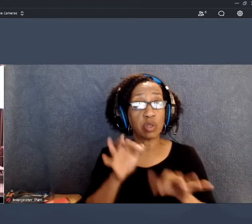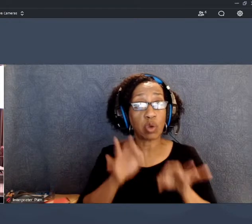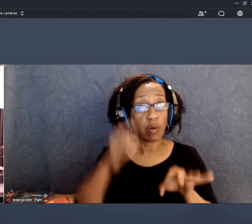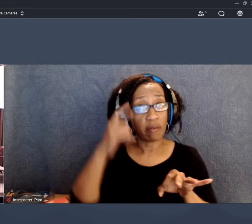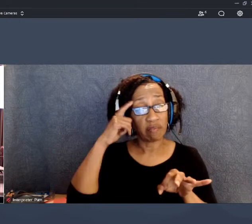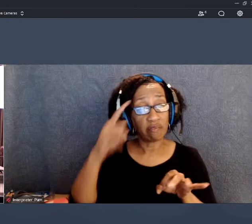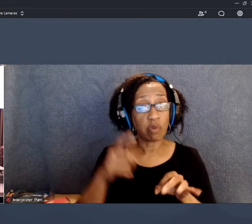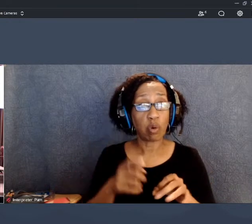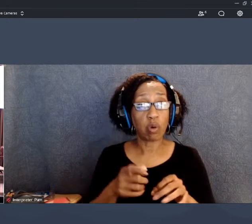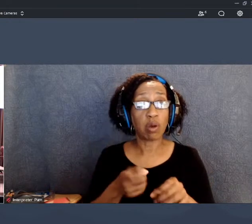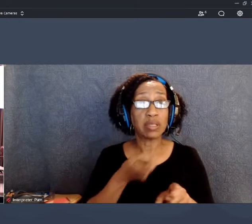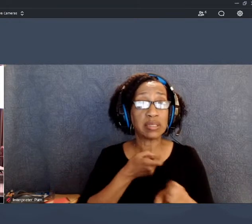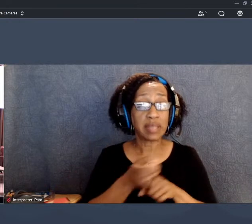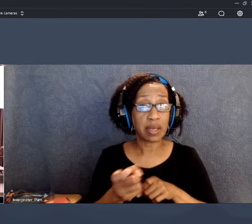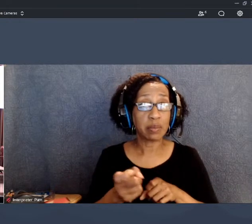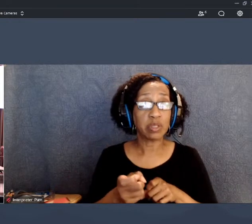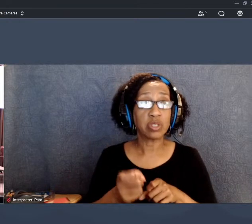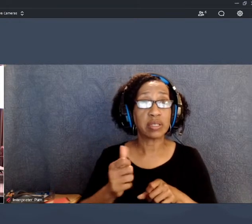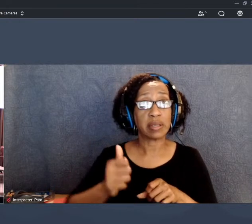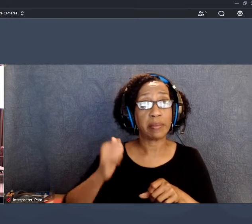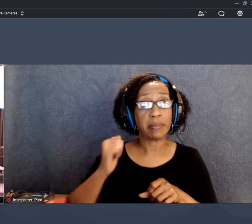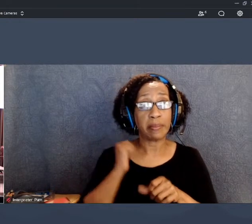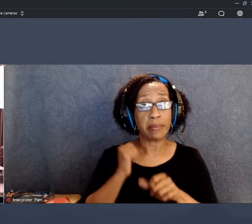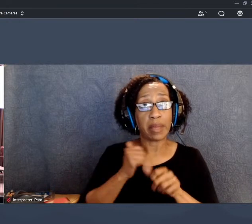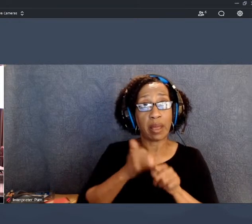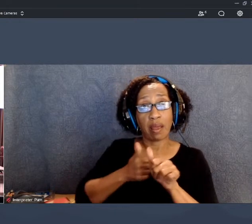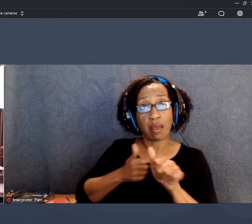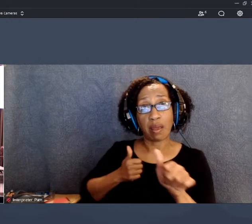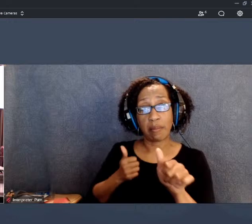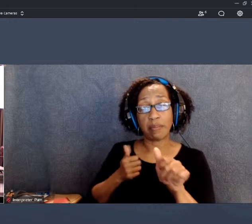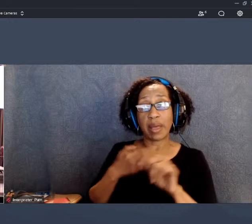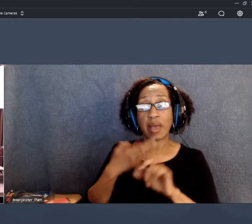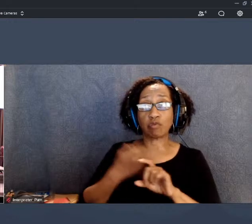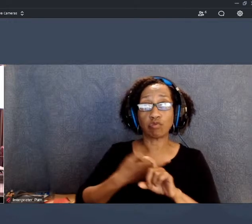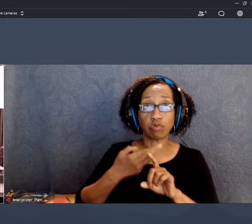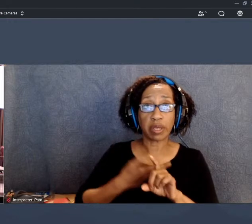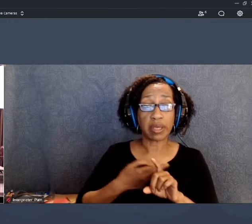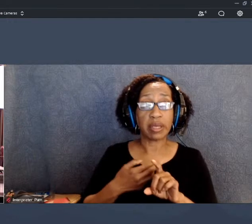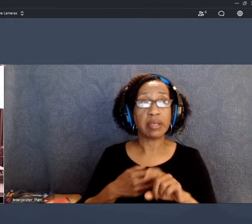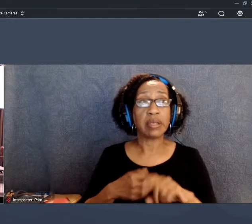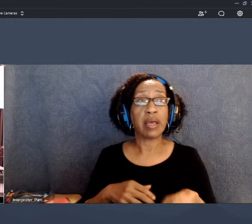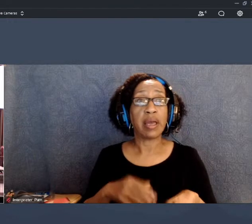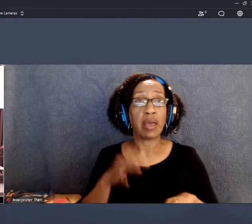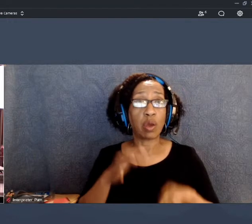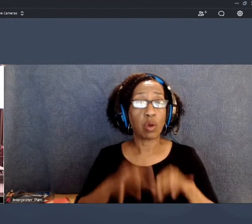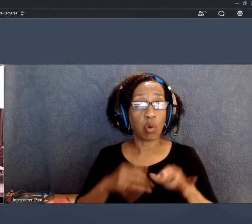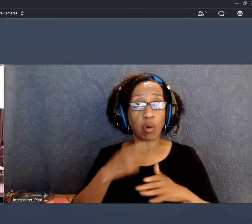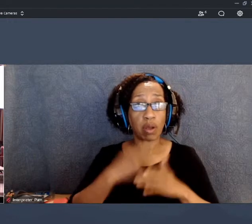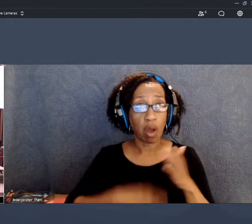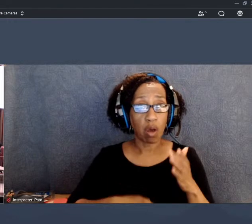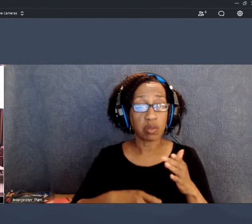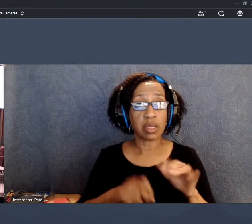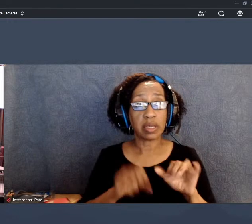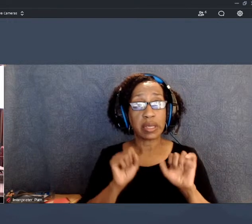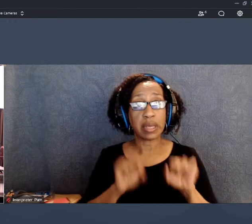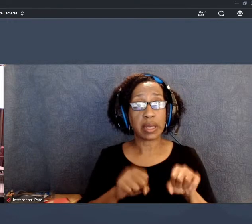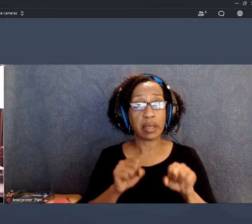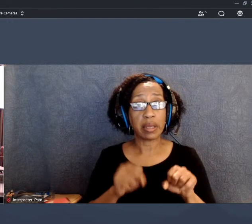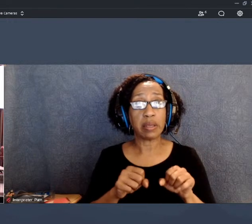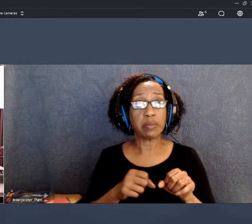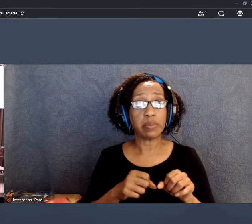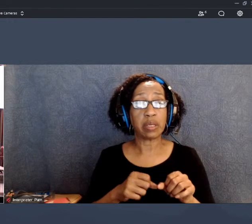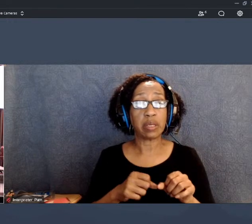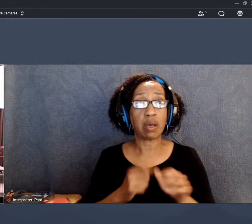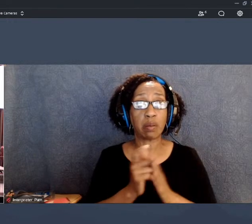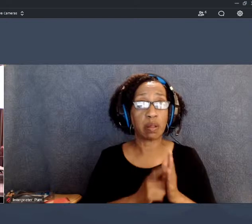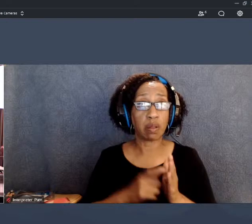costs. So some of those damages may be attorney fees. Some of those damages may be fees you use to effectuate